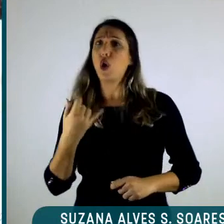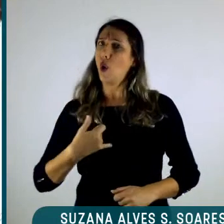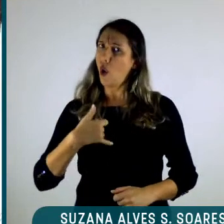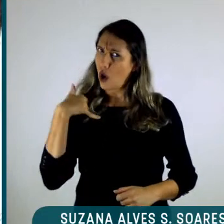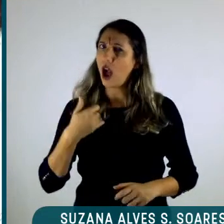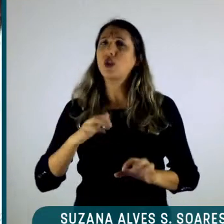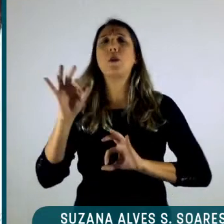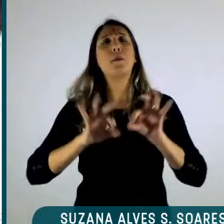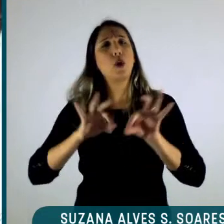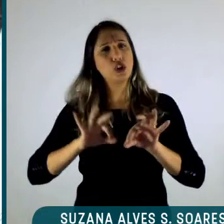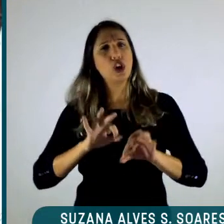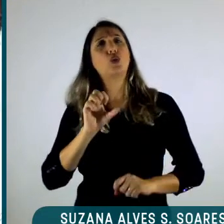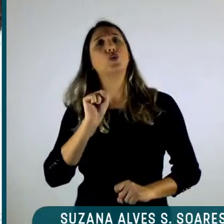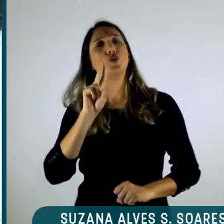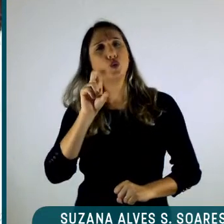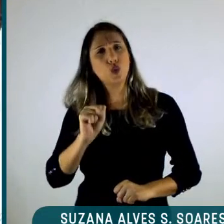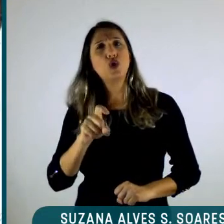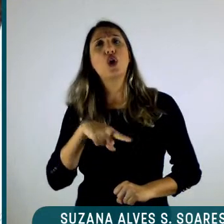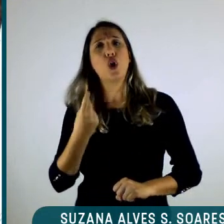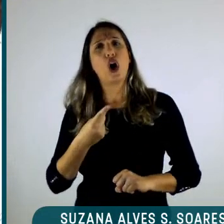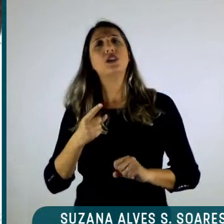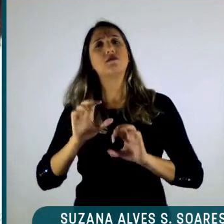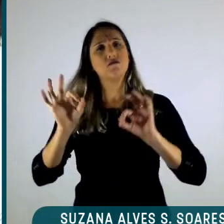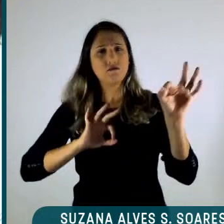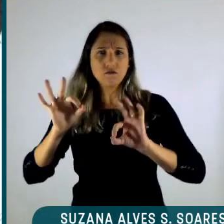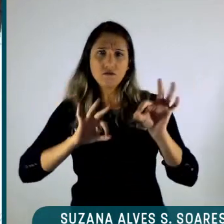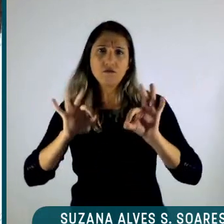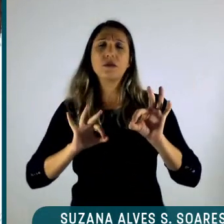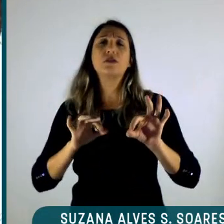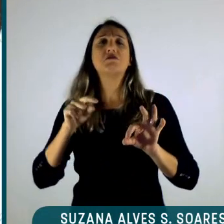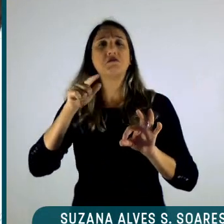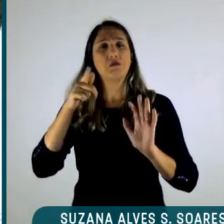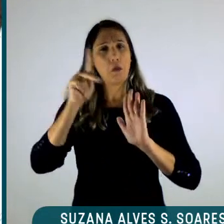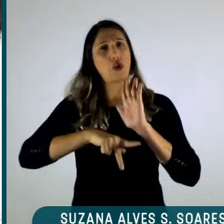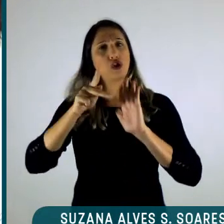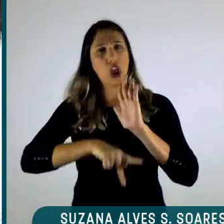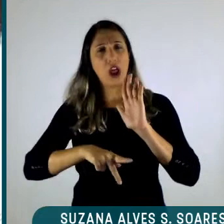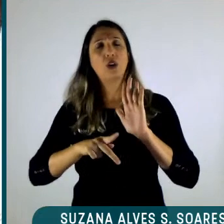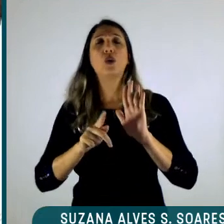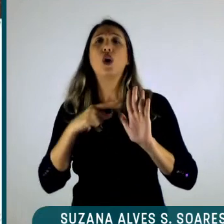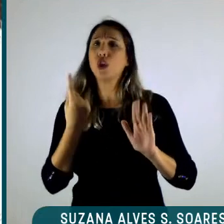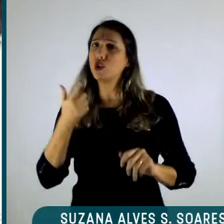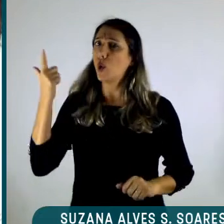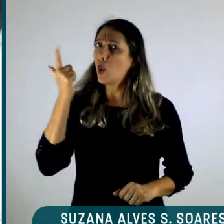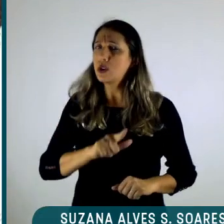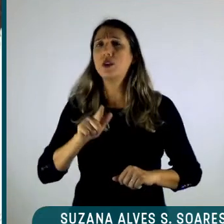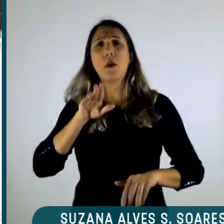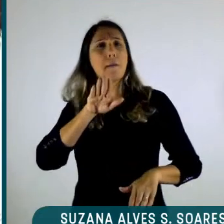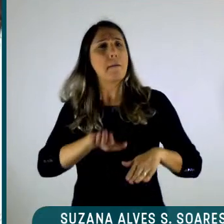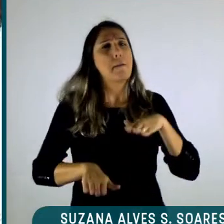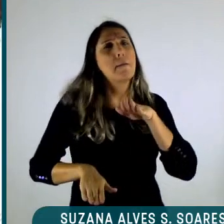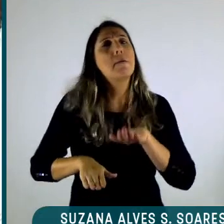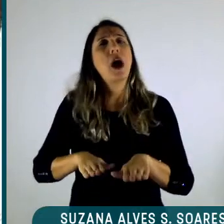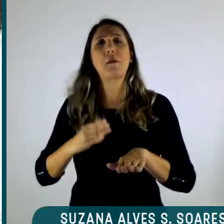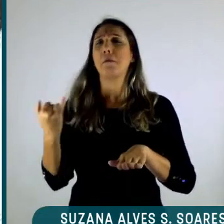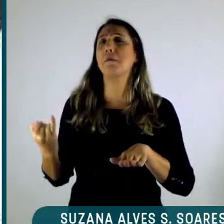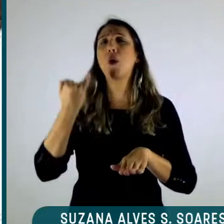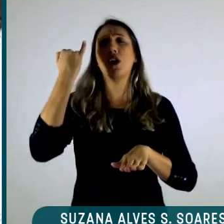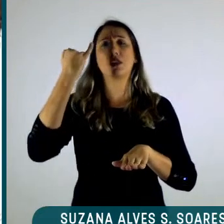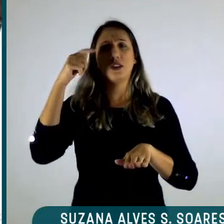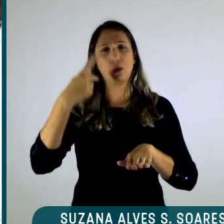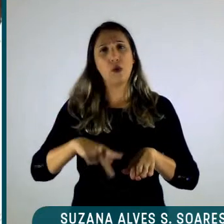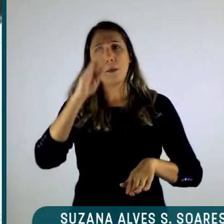has a public health system. So we're very proud of this system. So it's